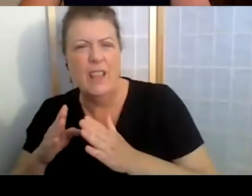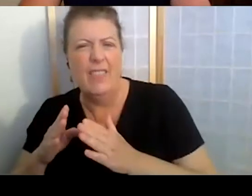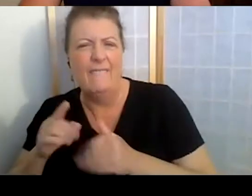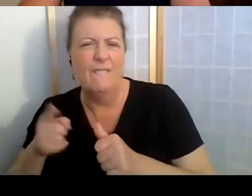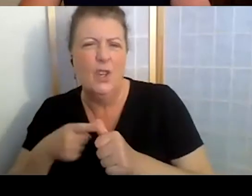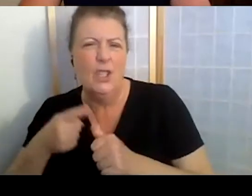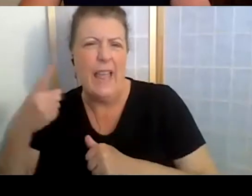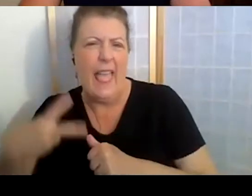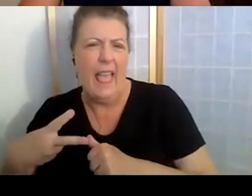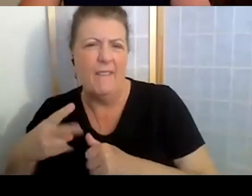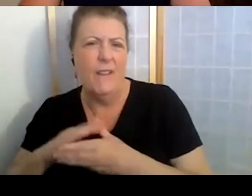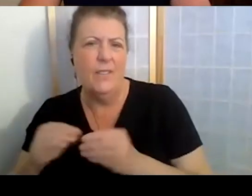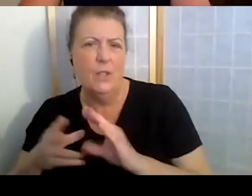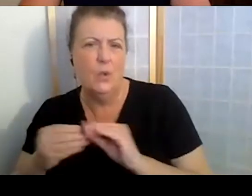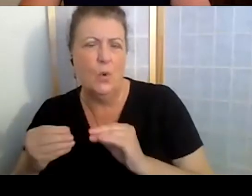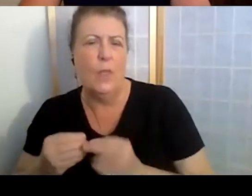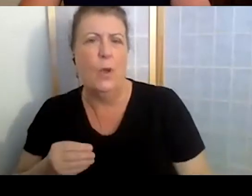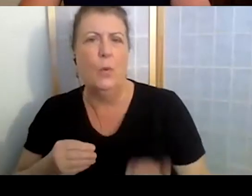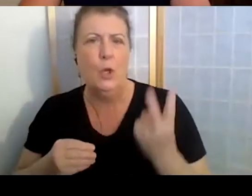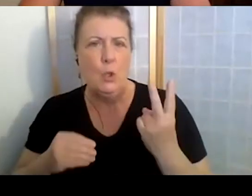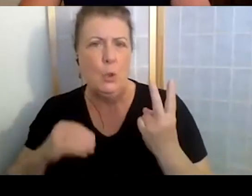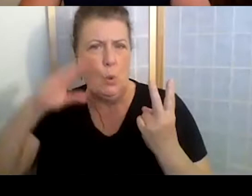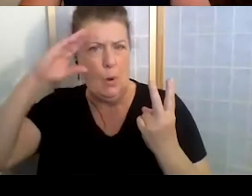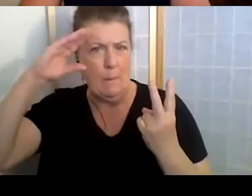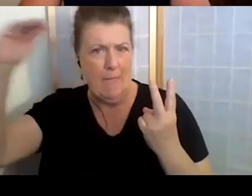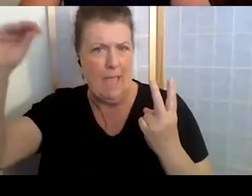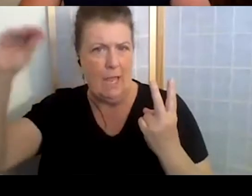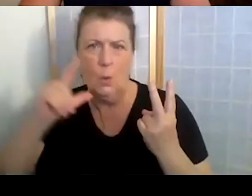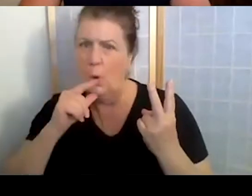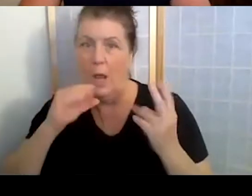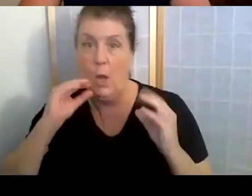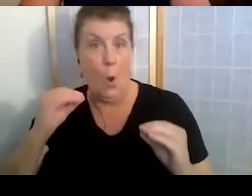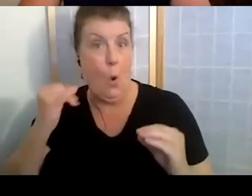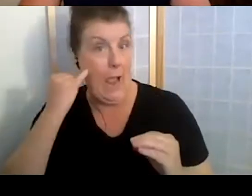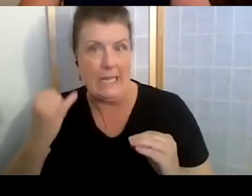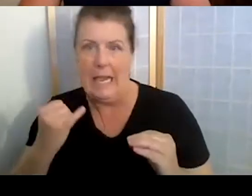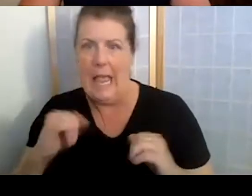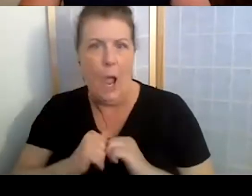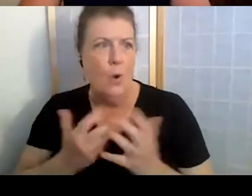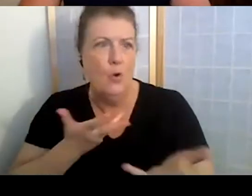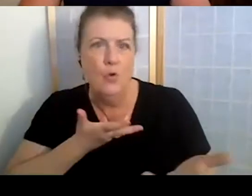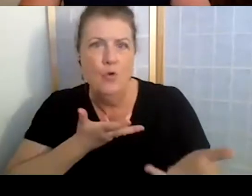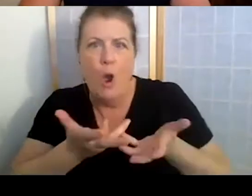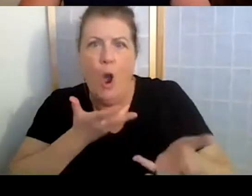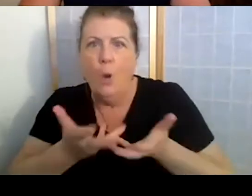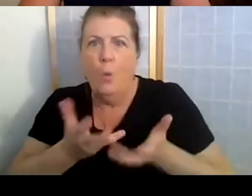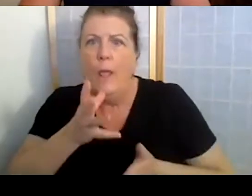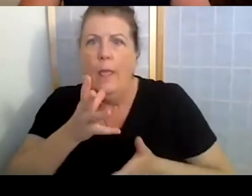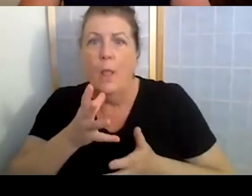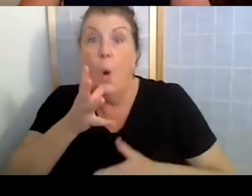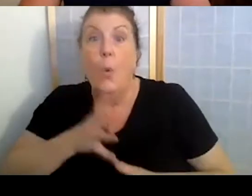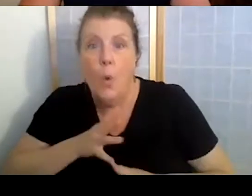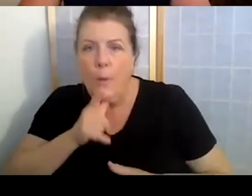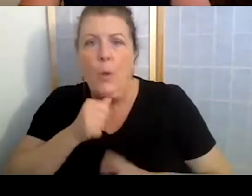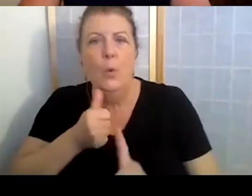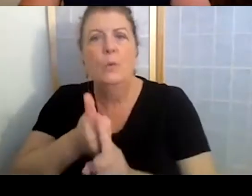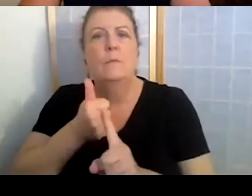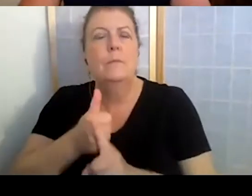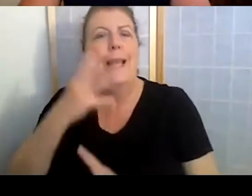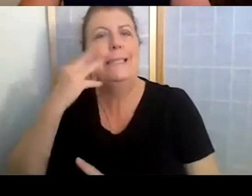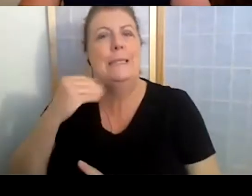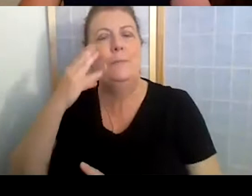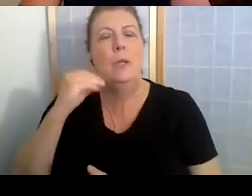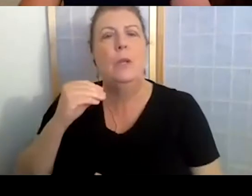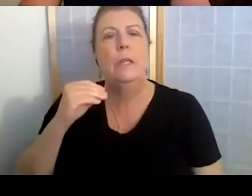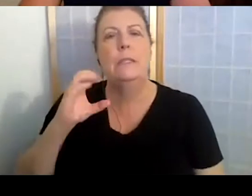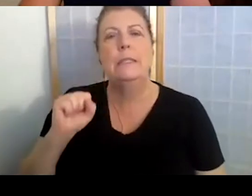to talk to someone who'd been through a sexual assault. Yeah, I wouldn't ask you to comment on police reform